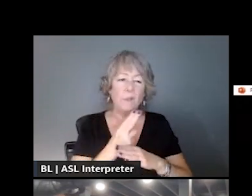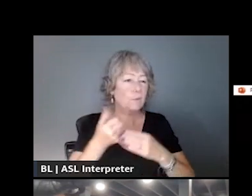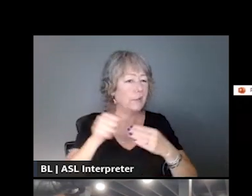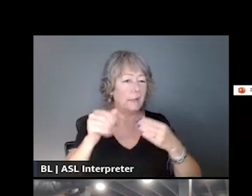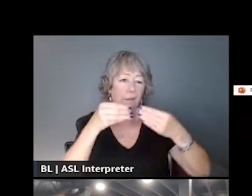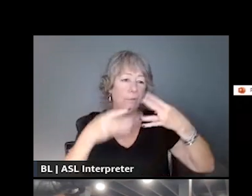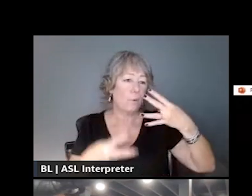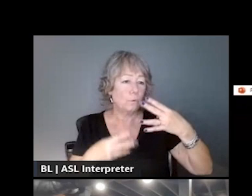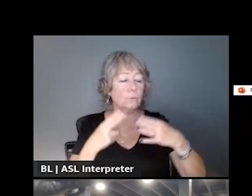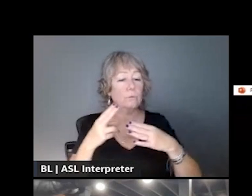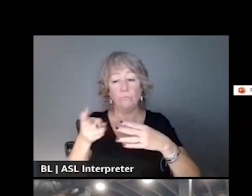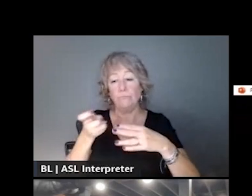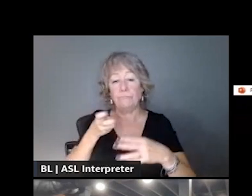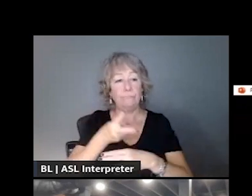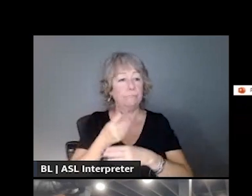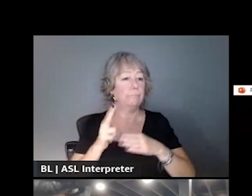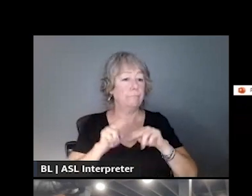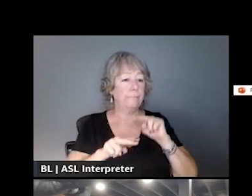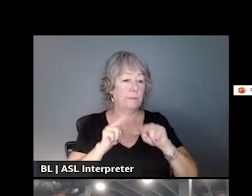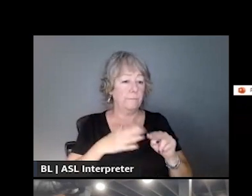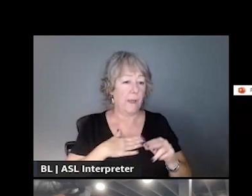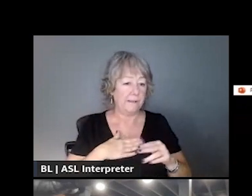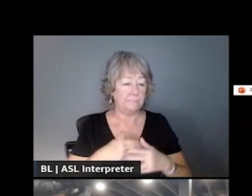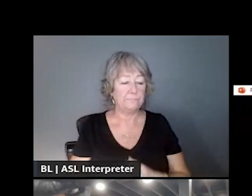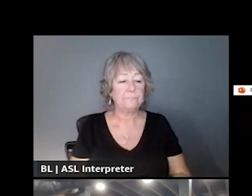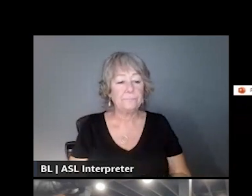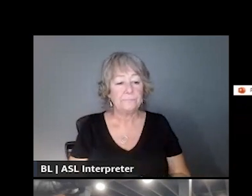to build my business analysis.